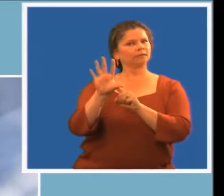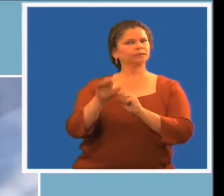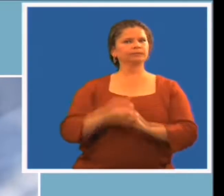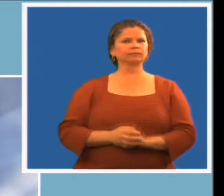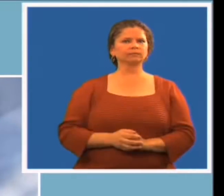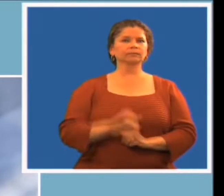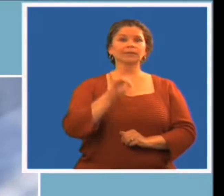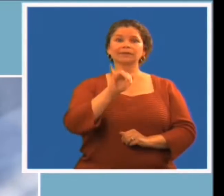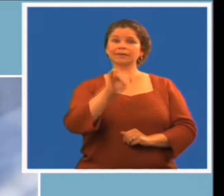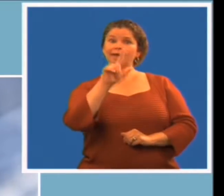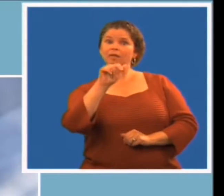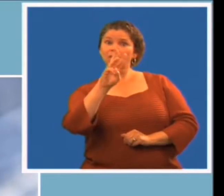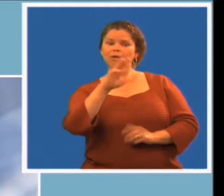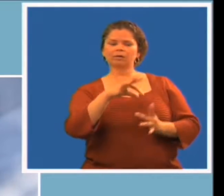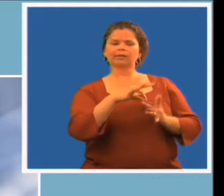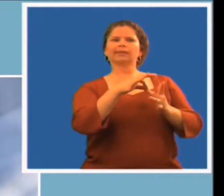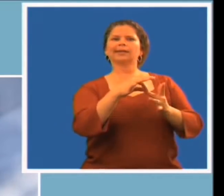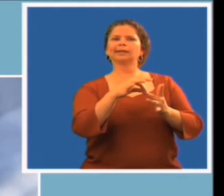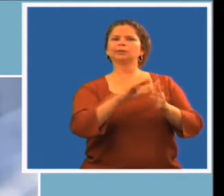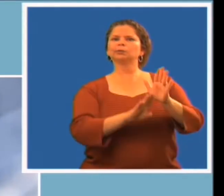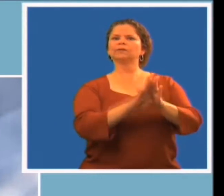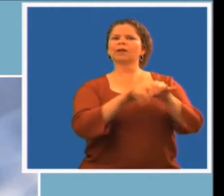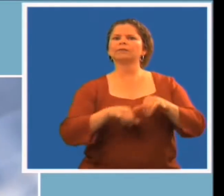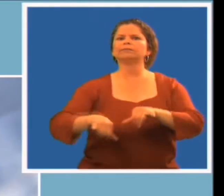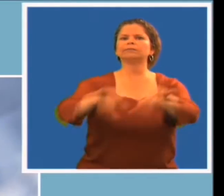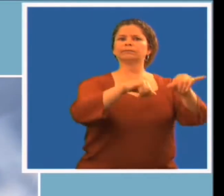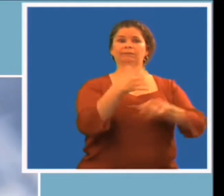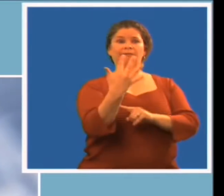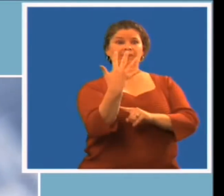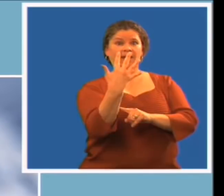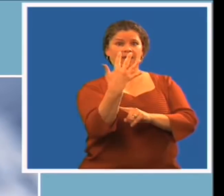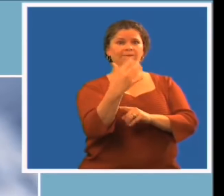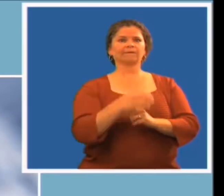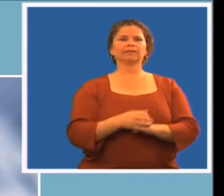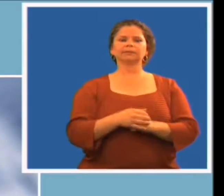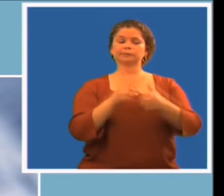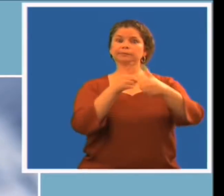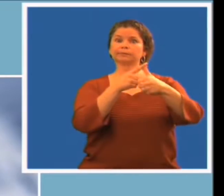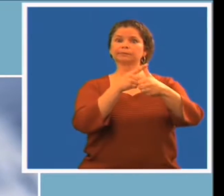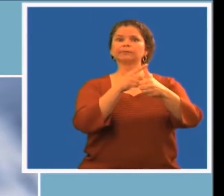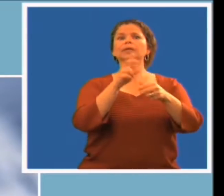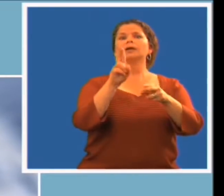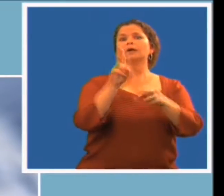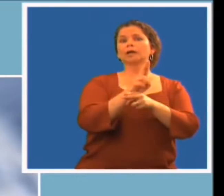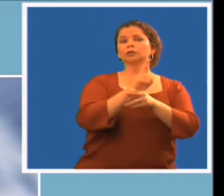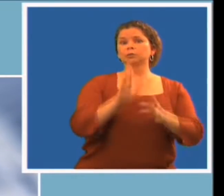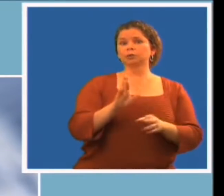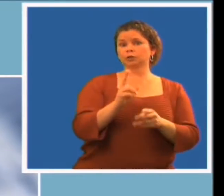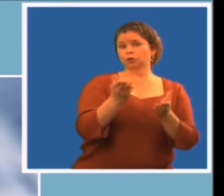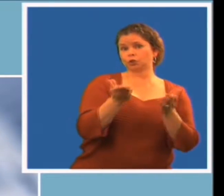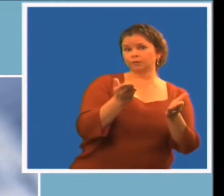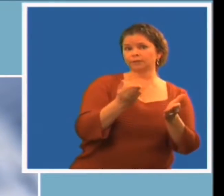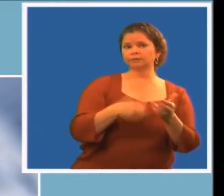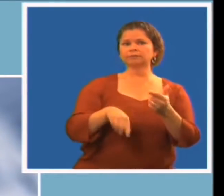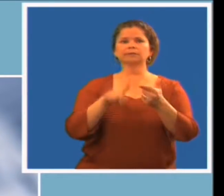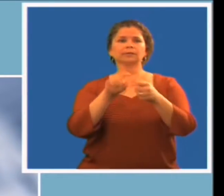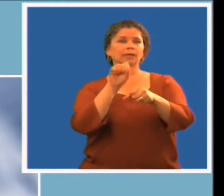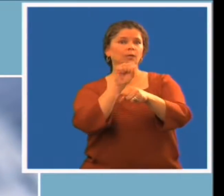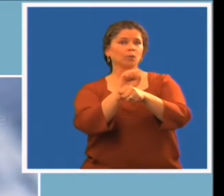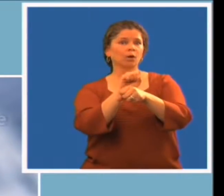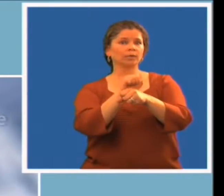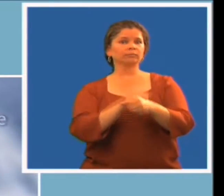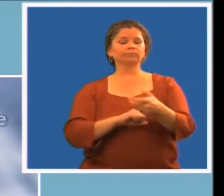which became law in 2005. This law has led to the development of 5